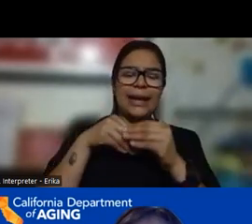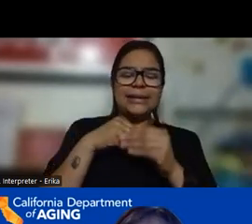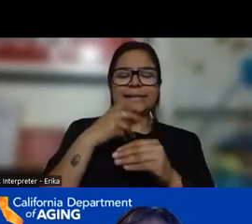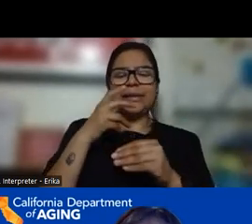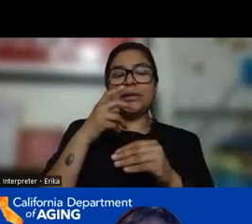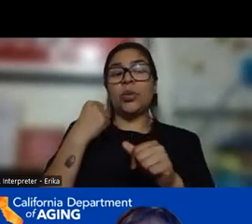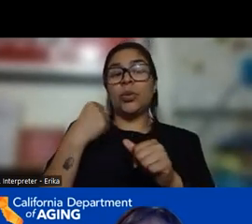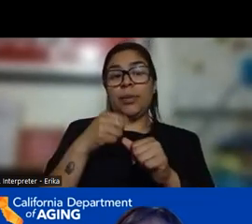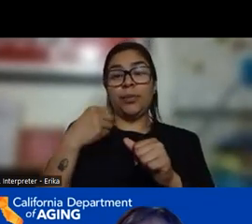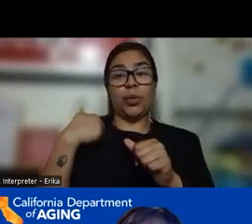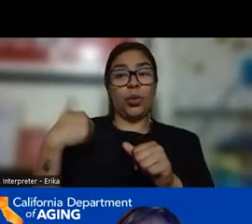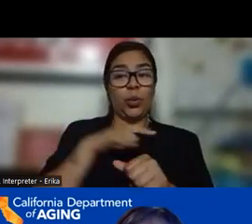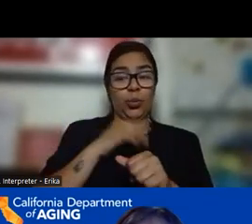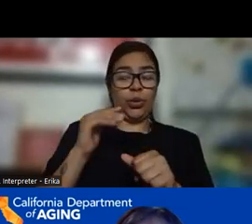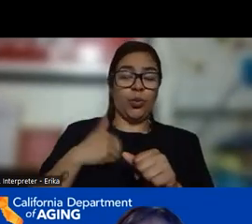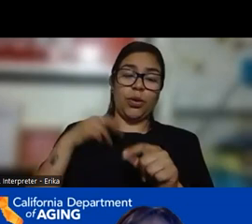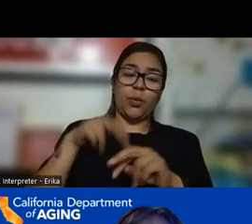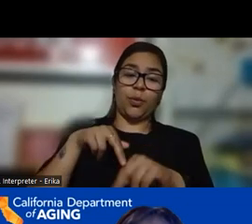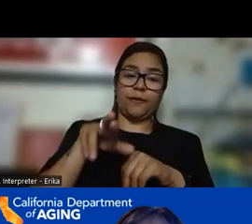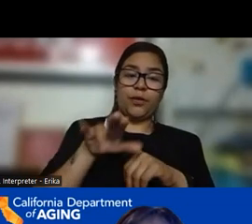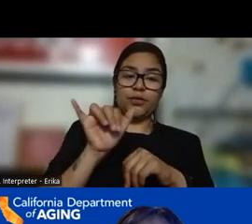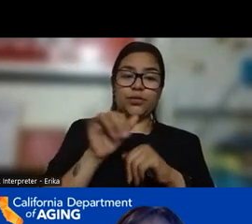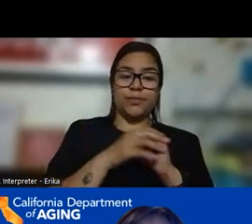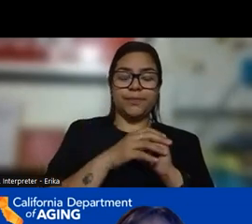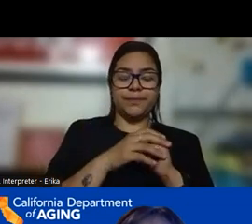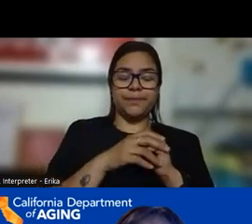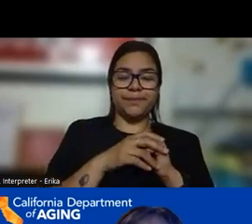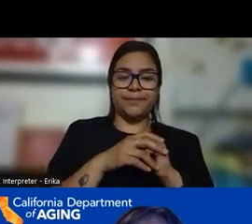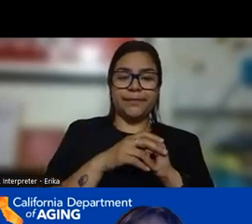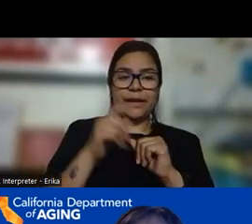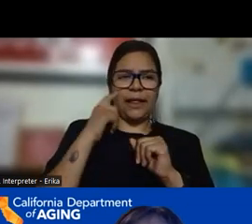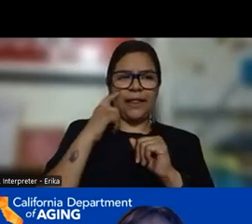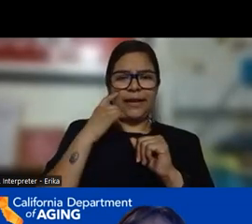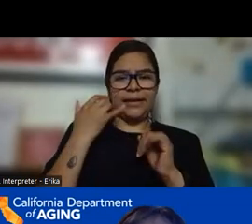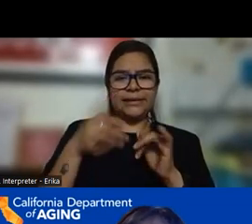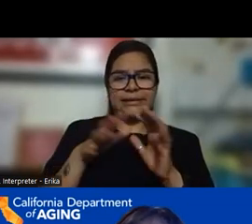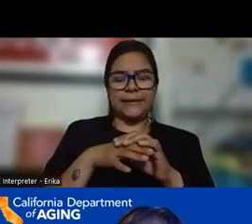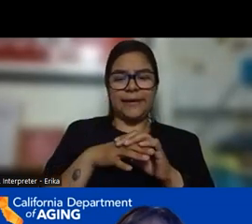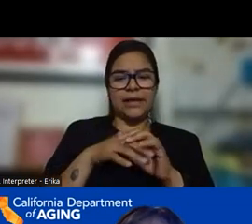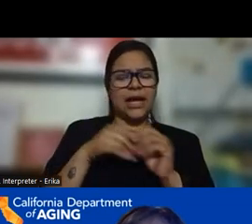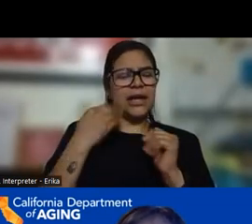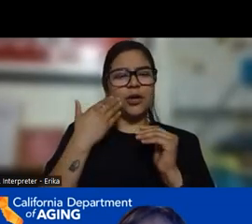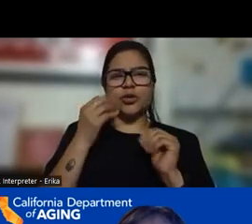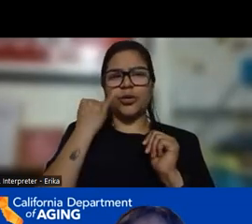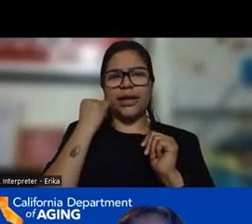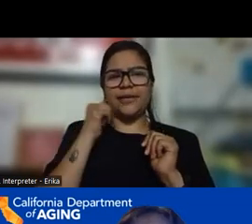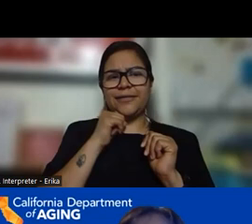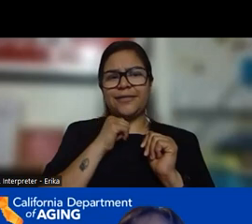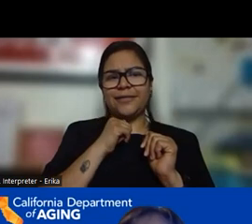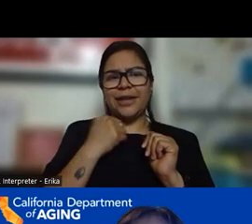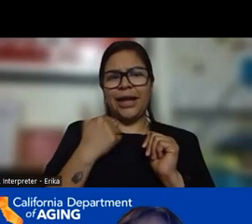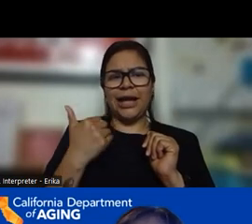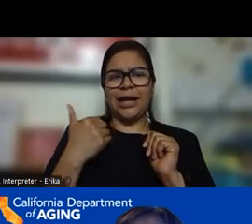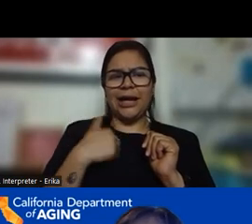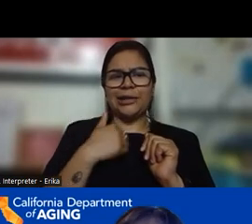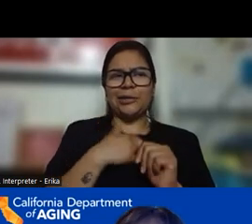referrals. And I think I'm not sure if the committee has a limit or not, but I think we're